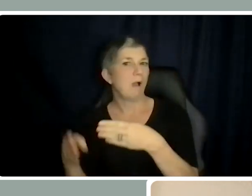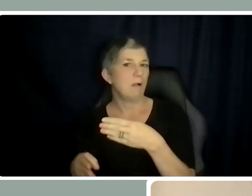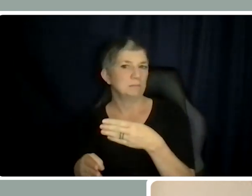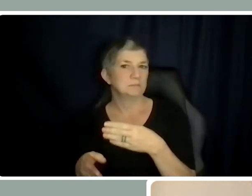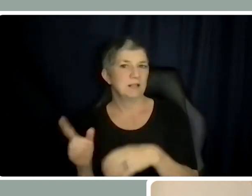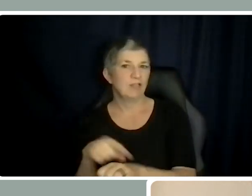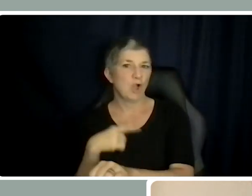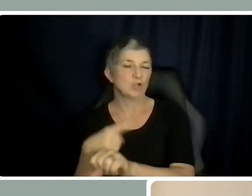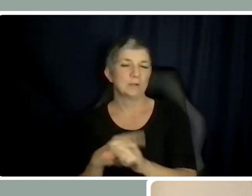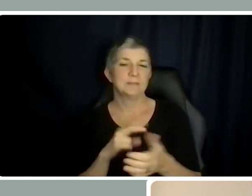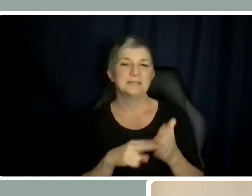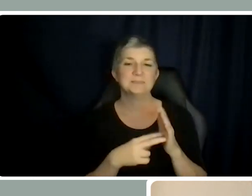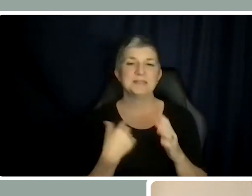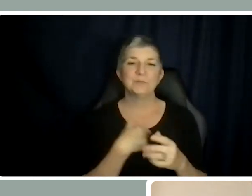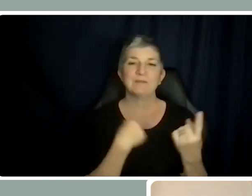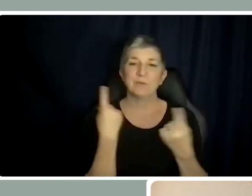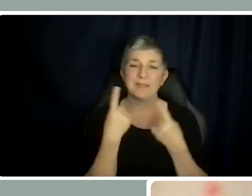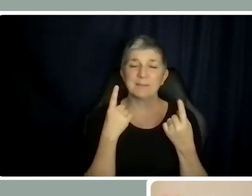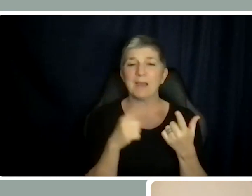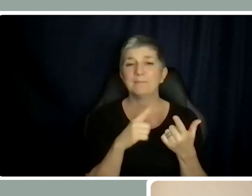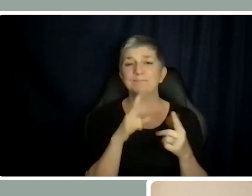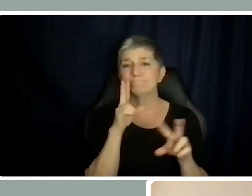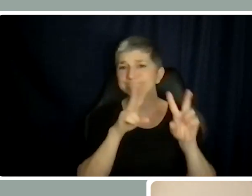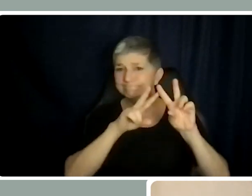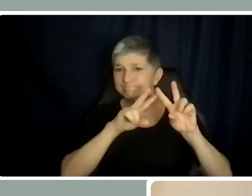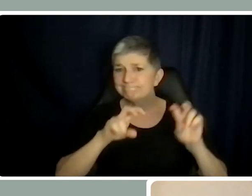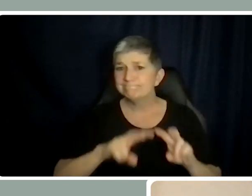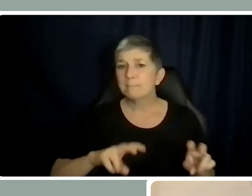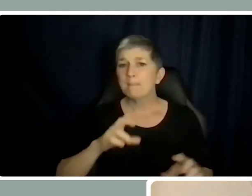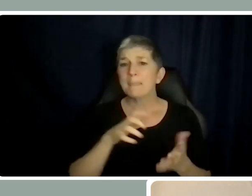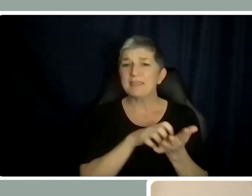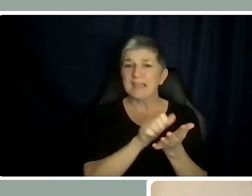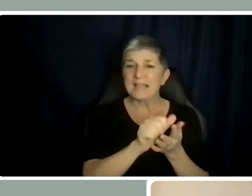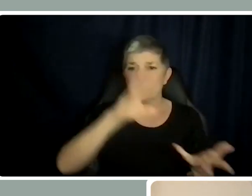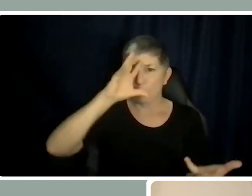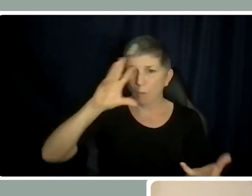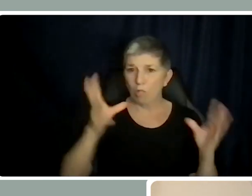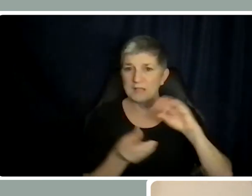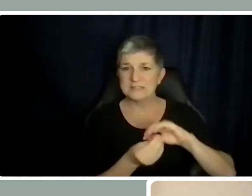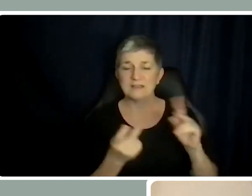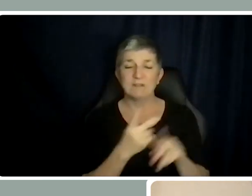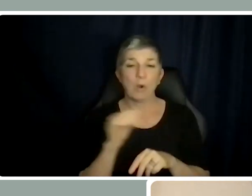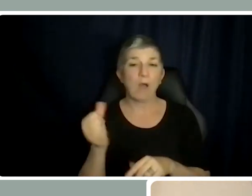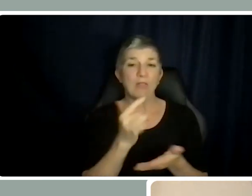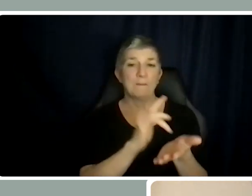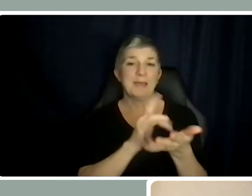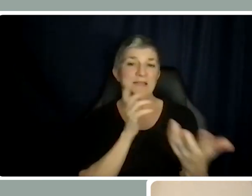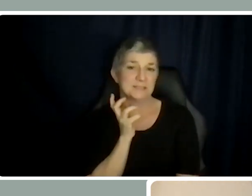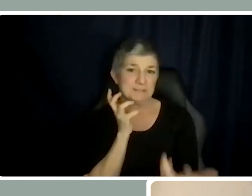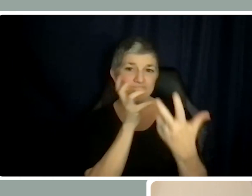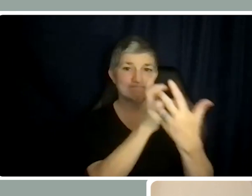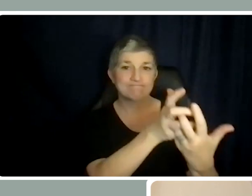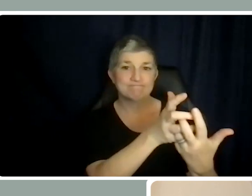term. It just means that we have to think about it, look at the cancer sort of holistically and figure out, are there other medications and other